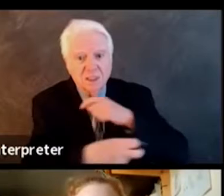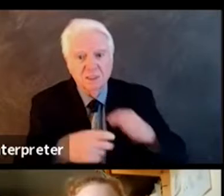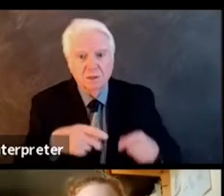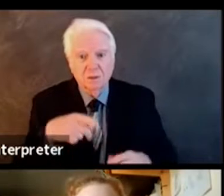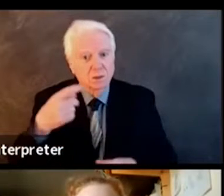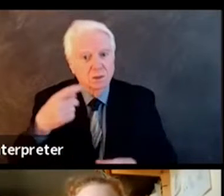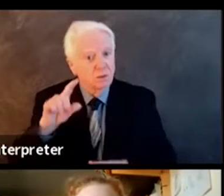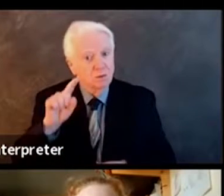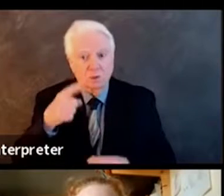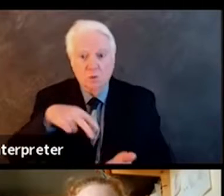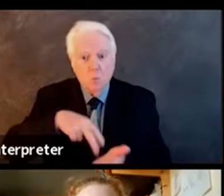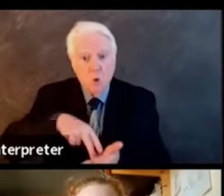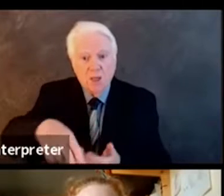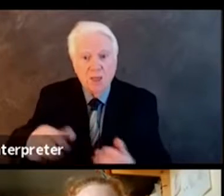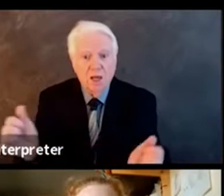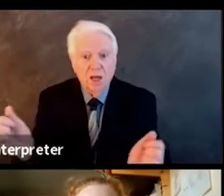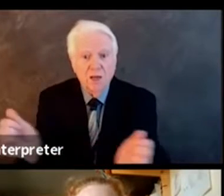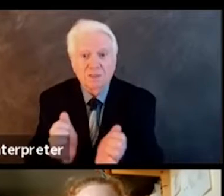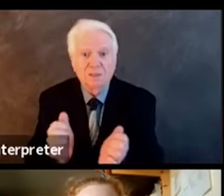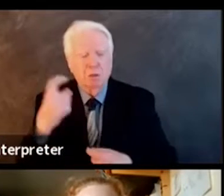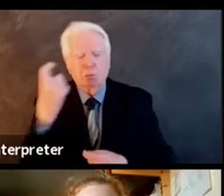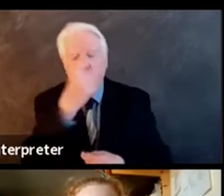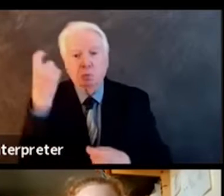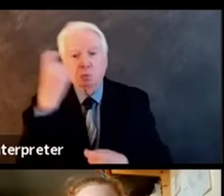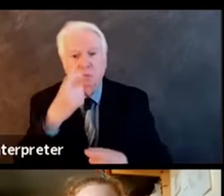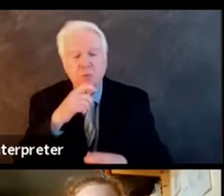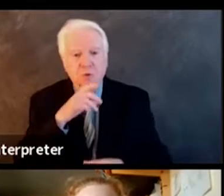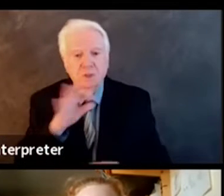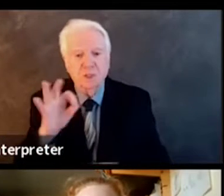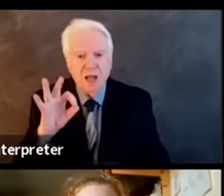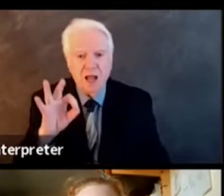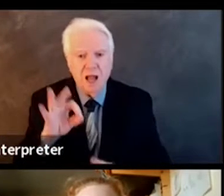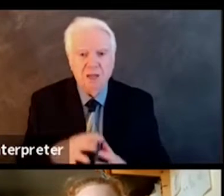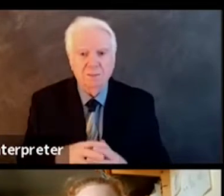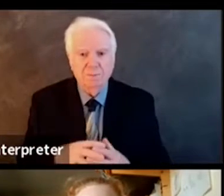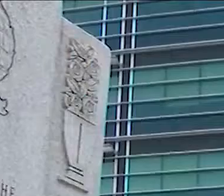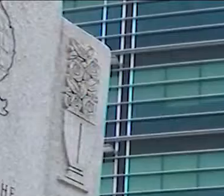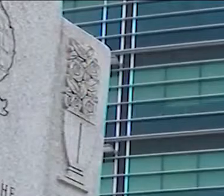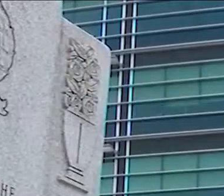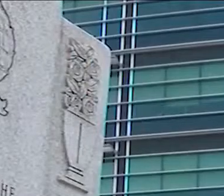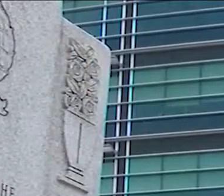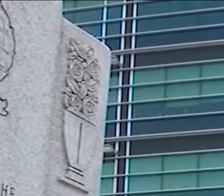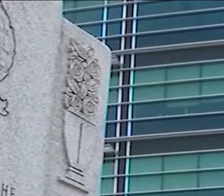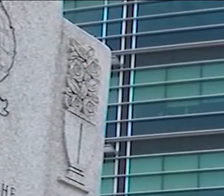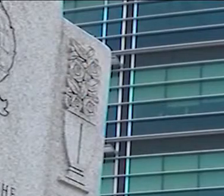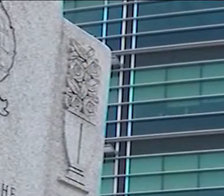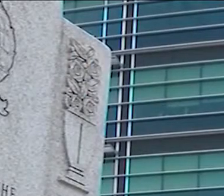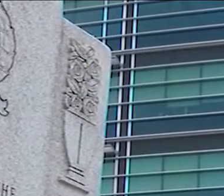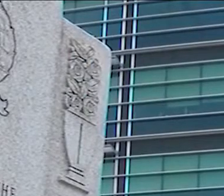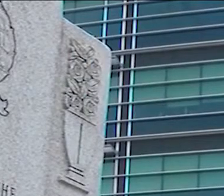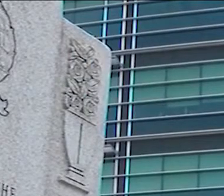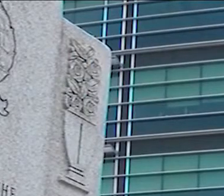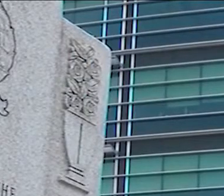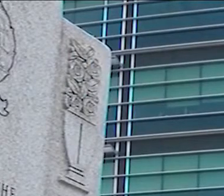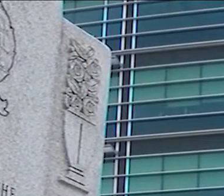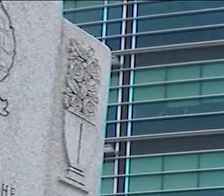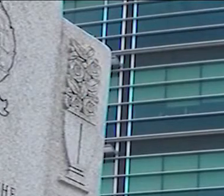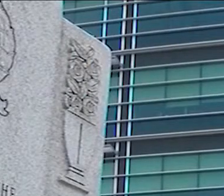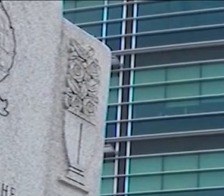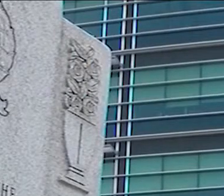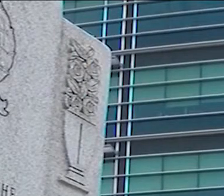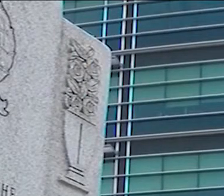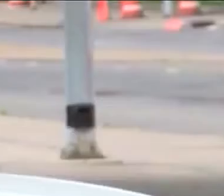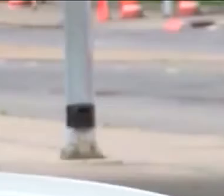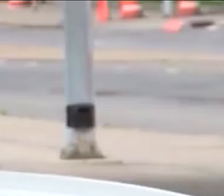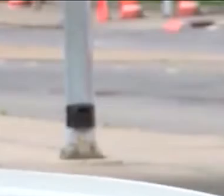and the people they serve. The city drafted a plan last month. Now it's going through City Council for approval. Tonight, community members joined the council via